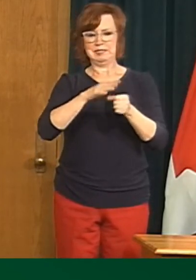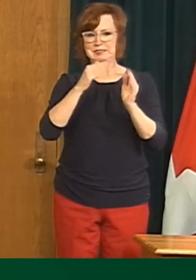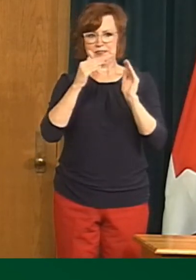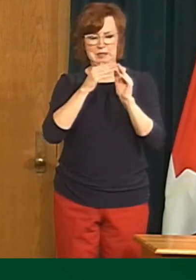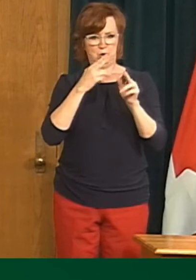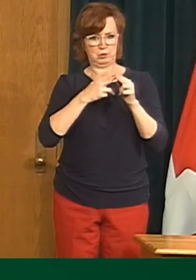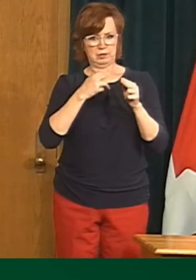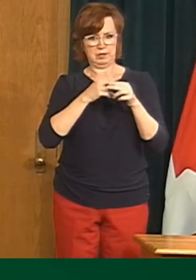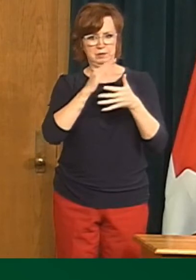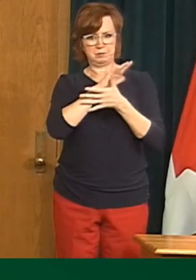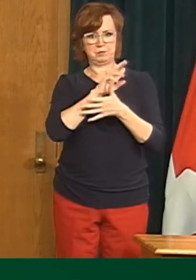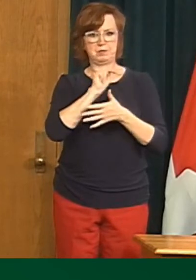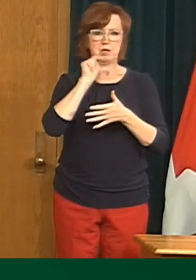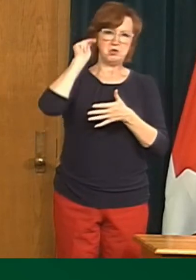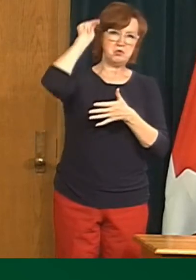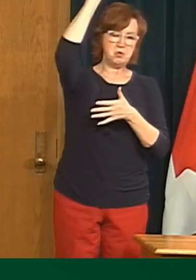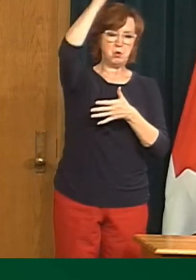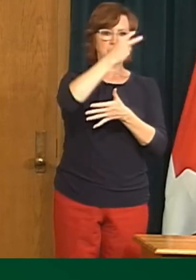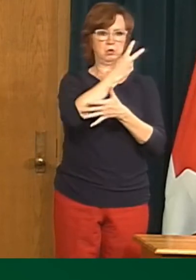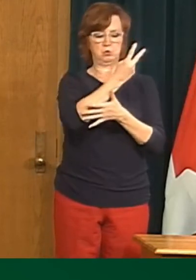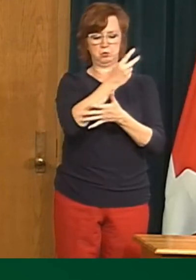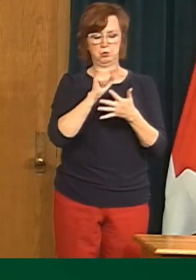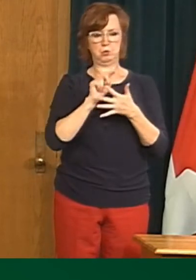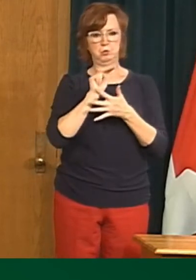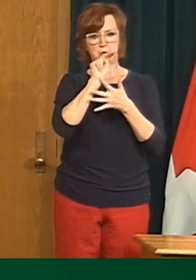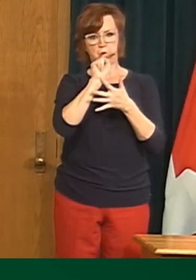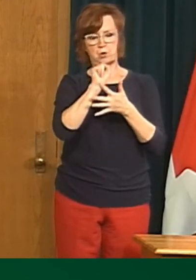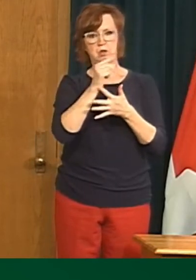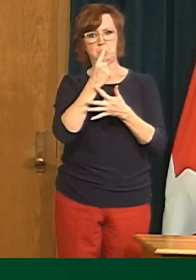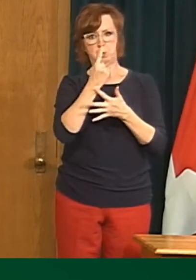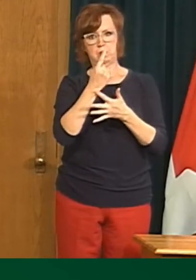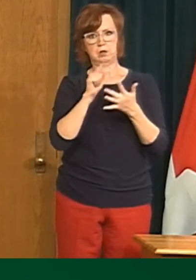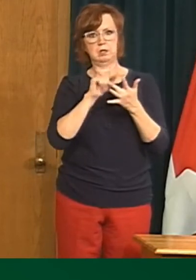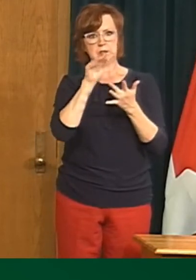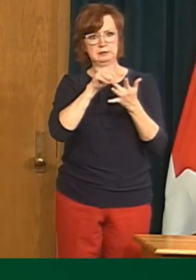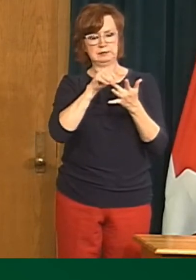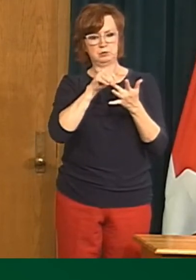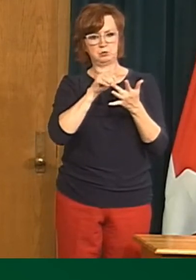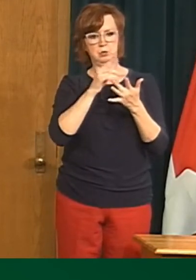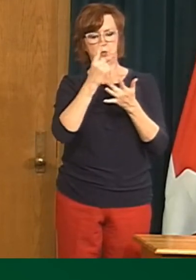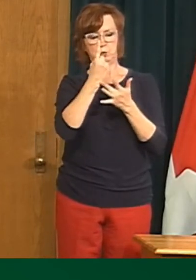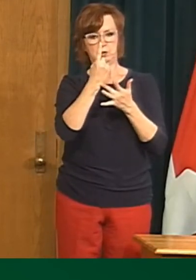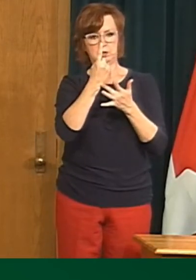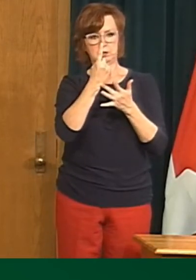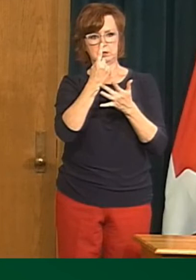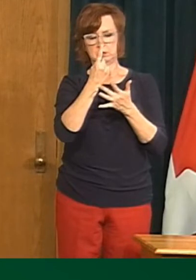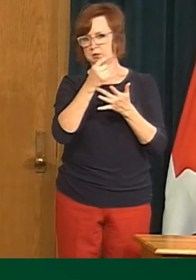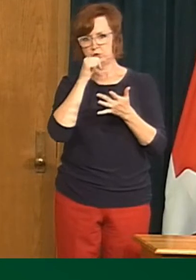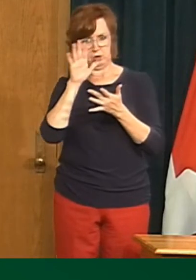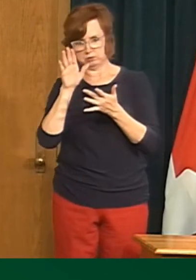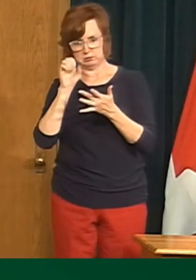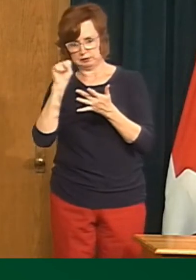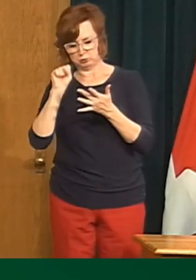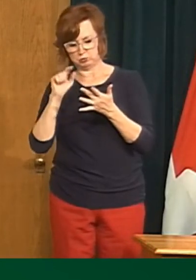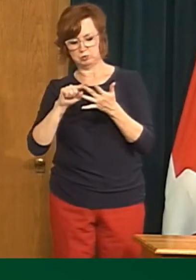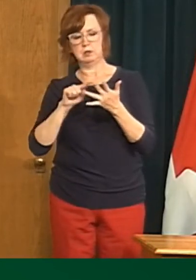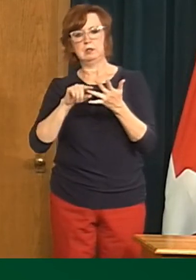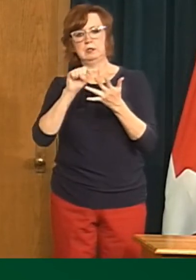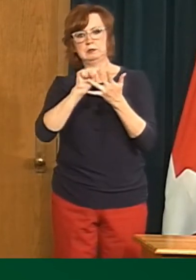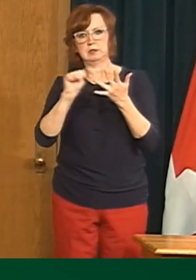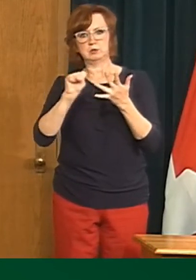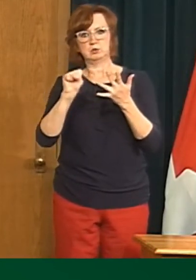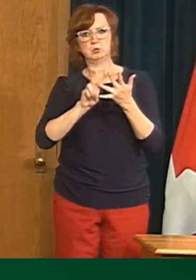from the far north, 2 from the north, 1 in the central area, excluding Saskatoon, 2